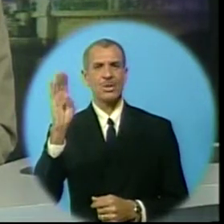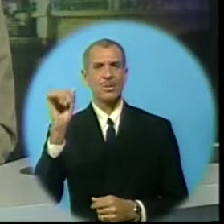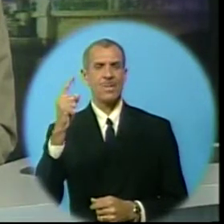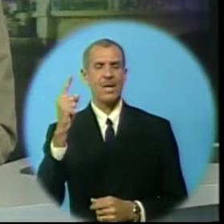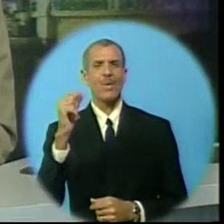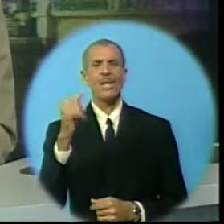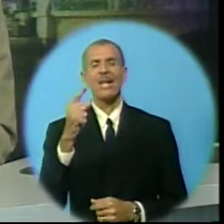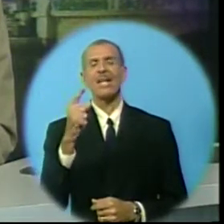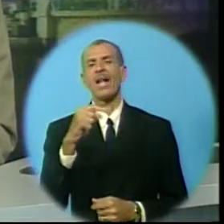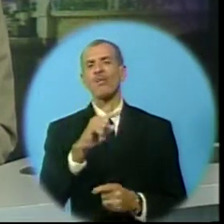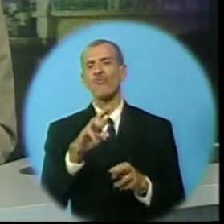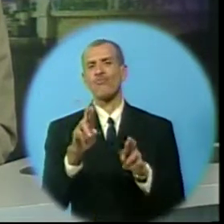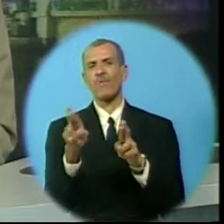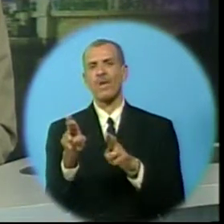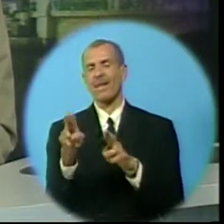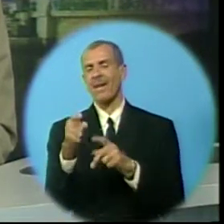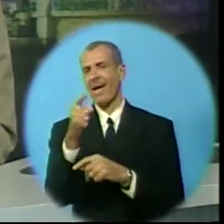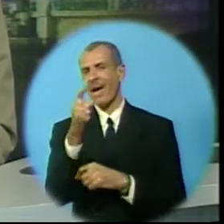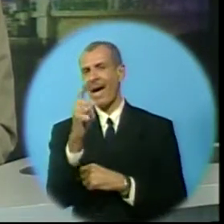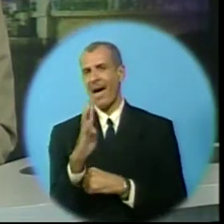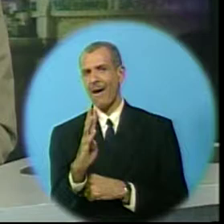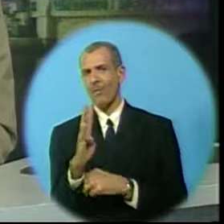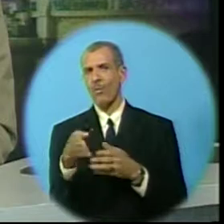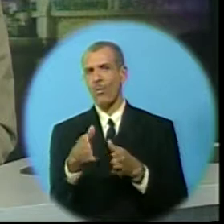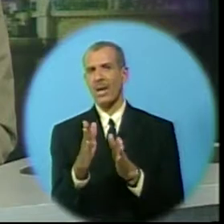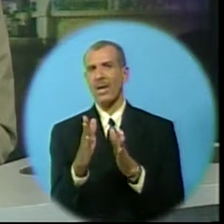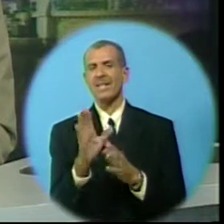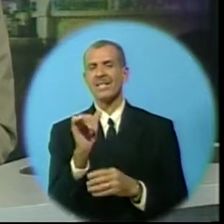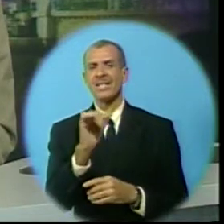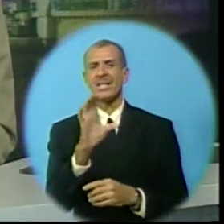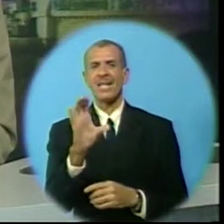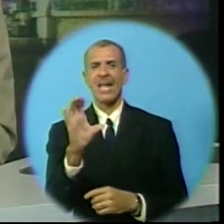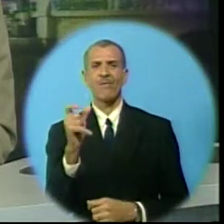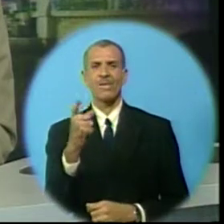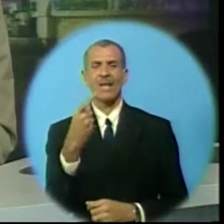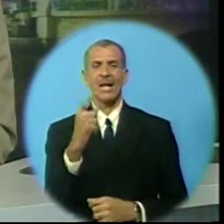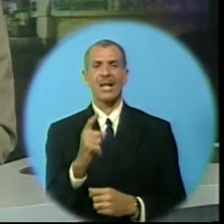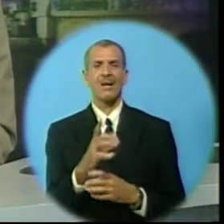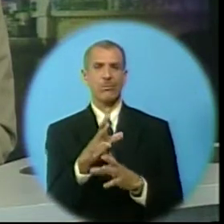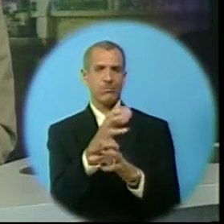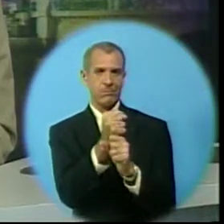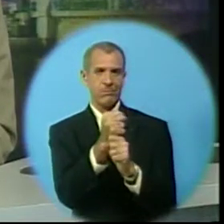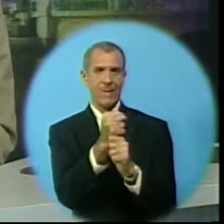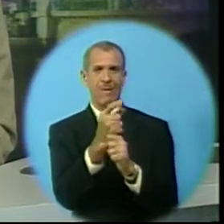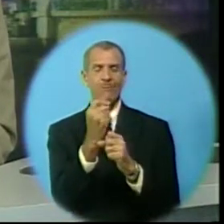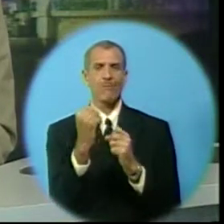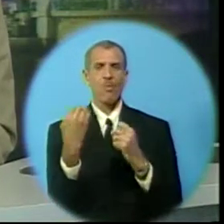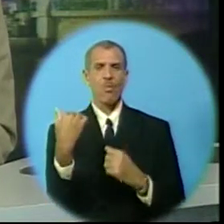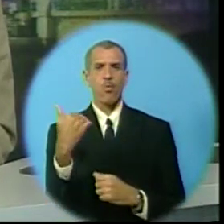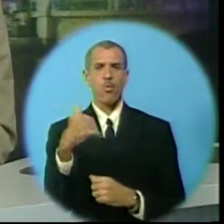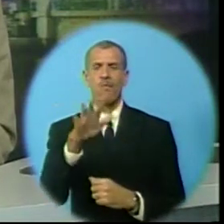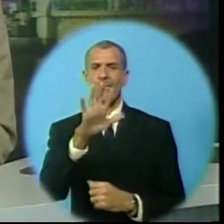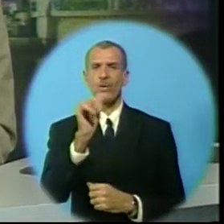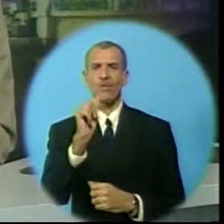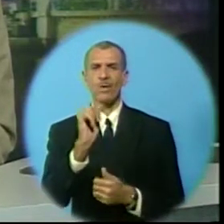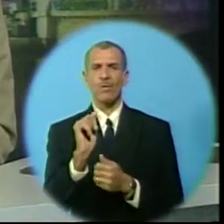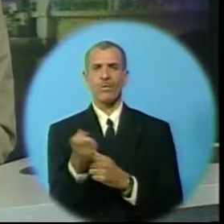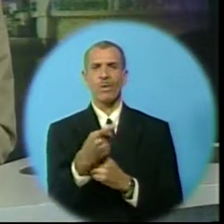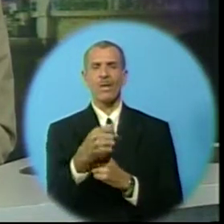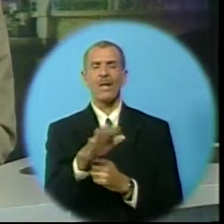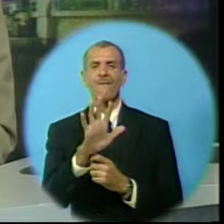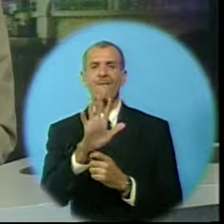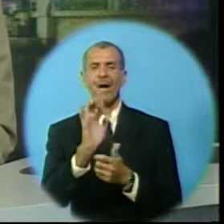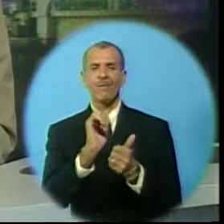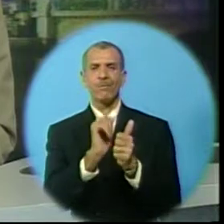Elite season already at the halfway stage, the St. Catherine player has so far captured an amazing 53 wickets in just 5